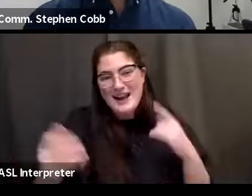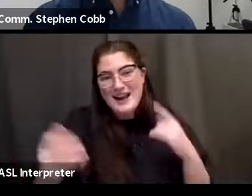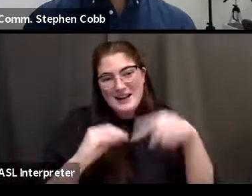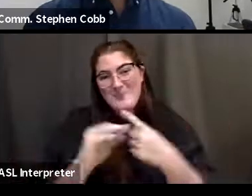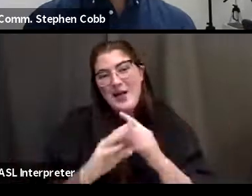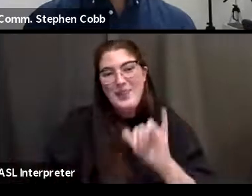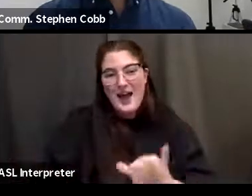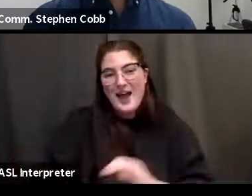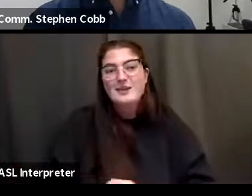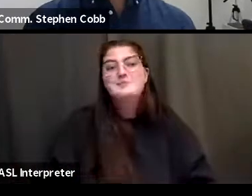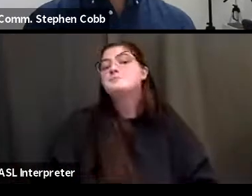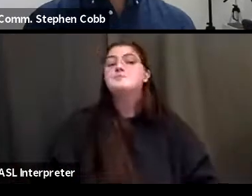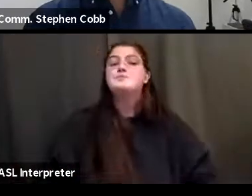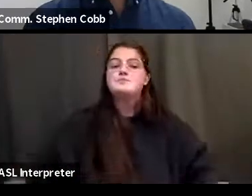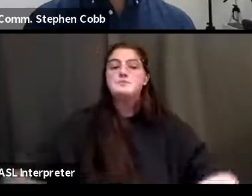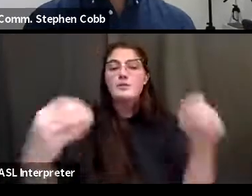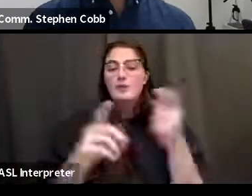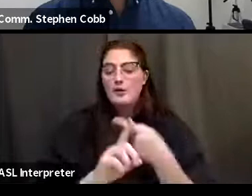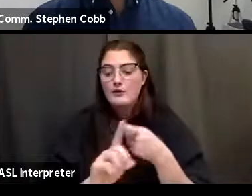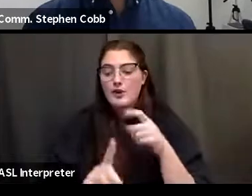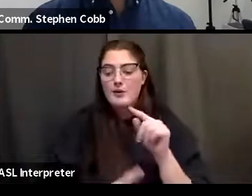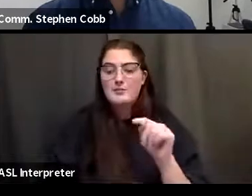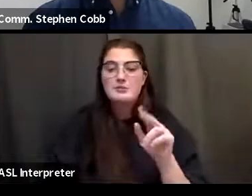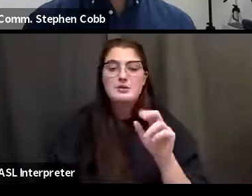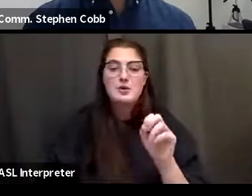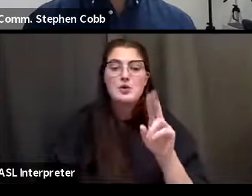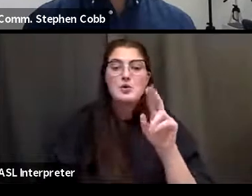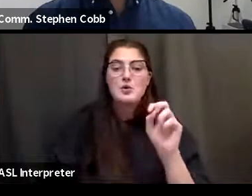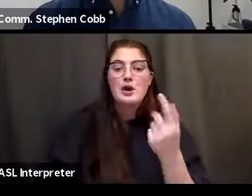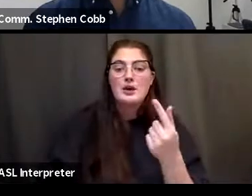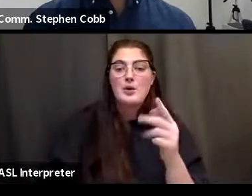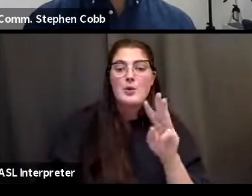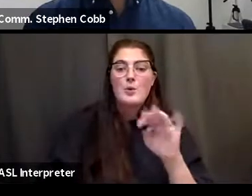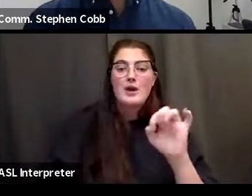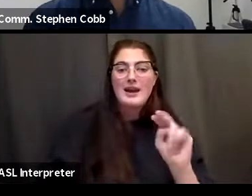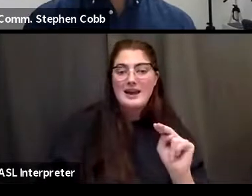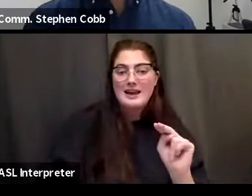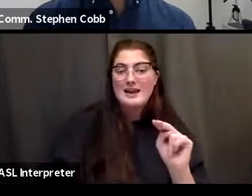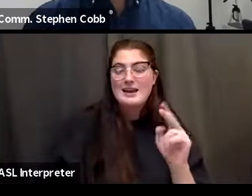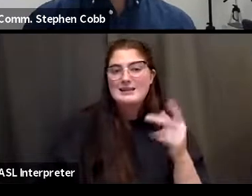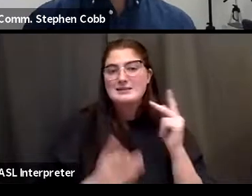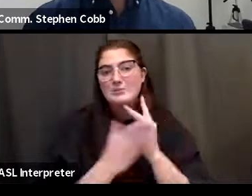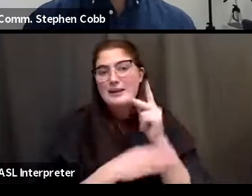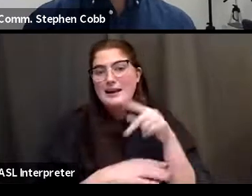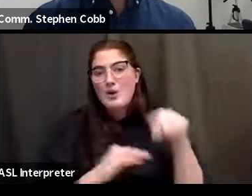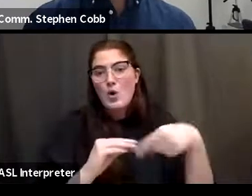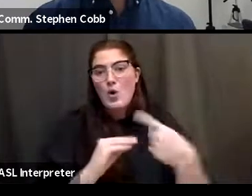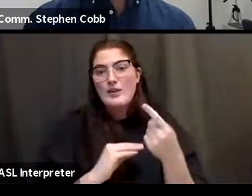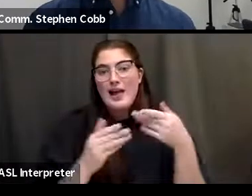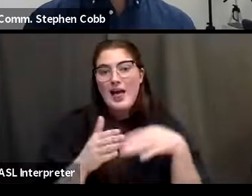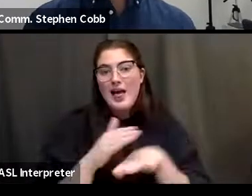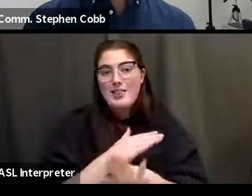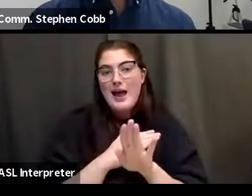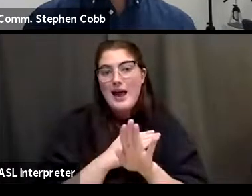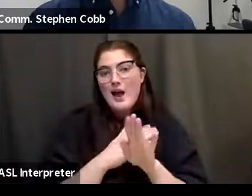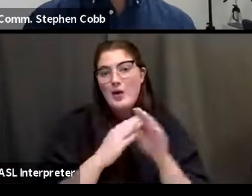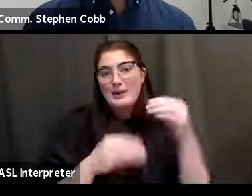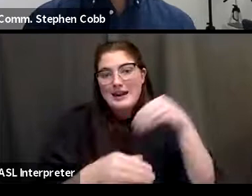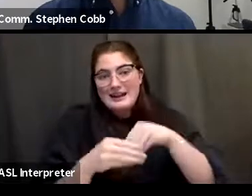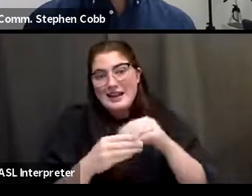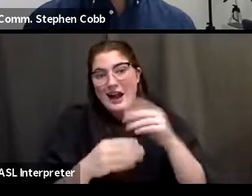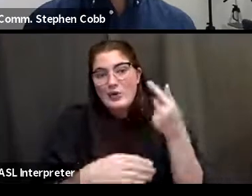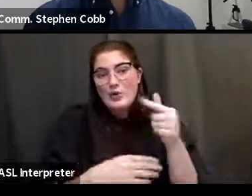that. From Tung Nguyen, is planting only allowed to be done inside the greenhouse, or can plants be